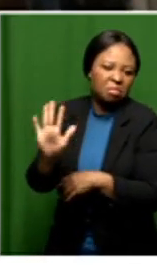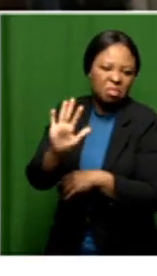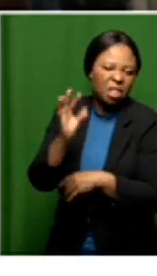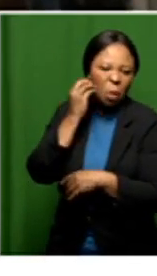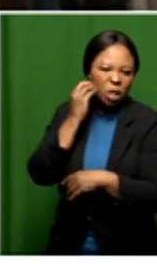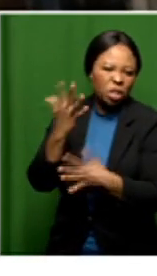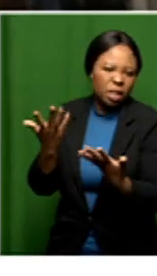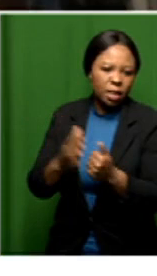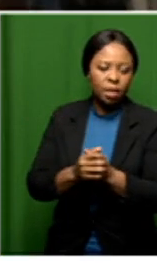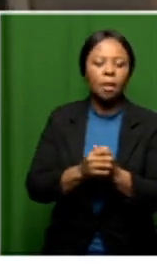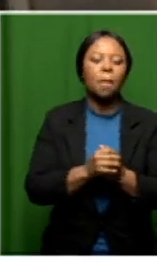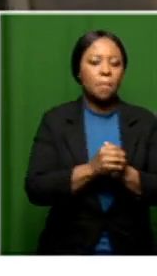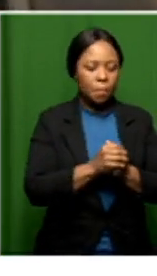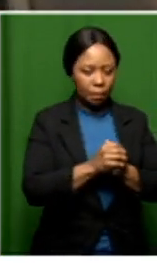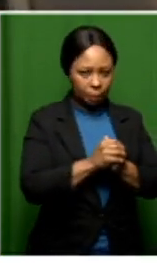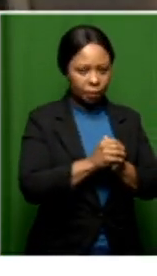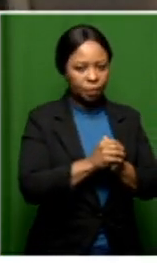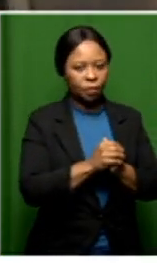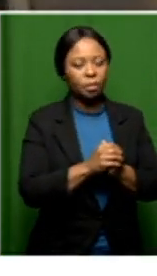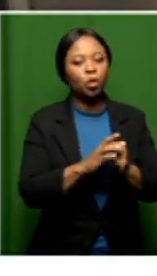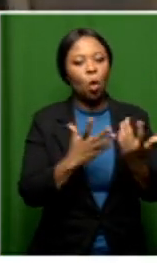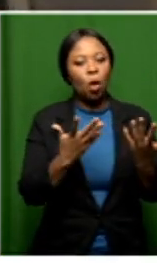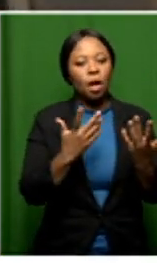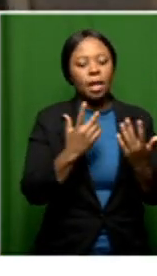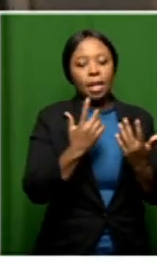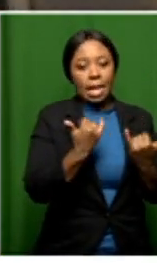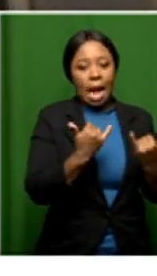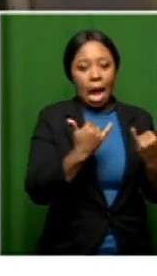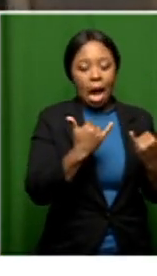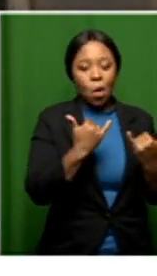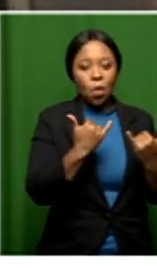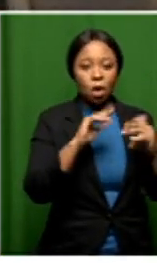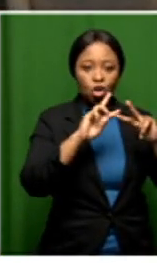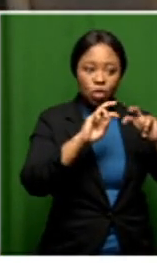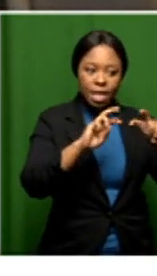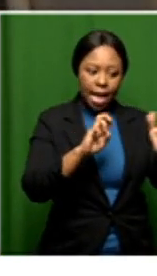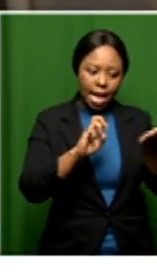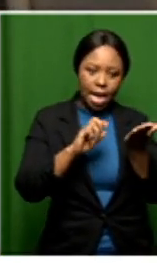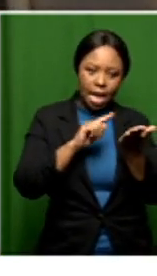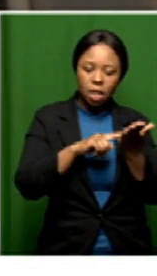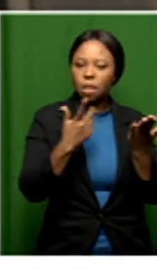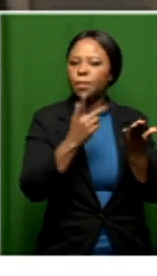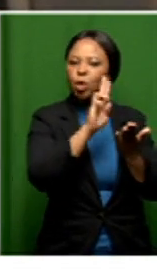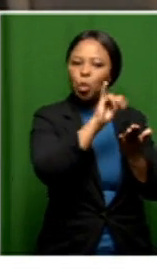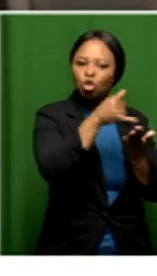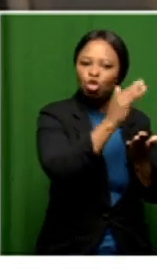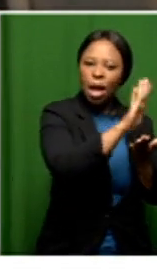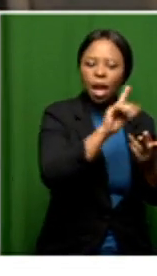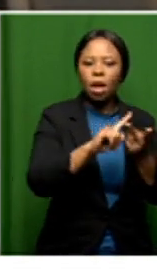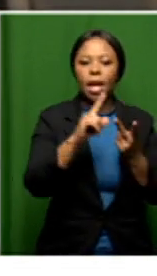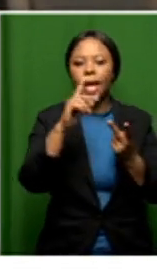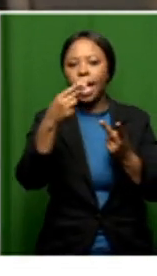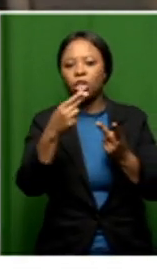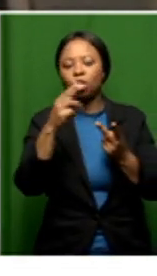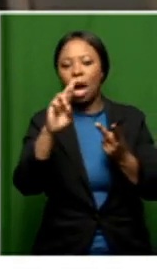Actually, the research that we have access to, whether it's been UJ, whether it's been HSRC,